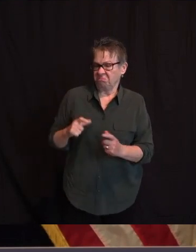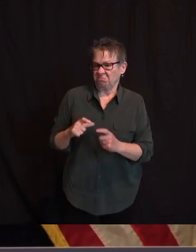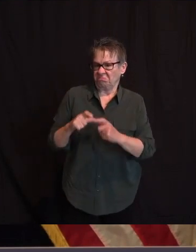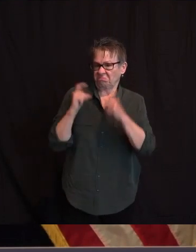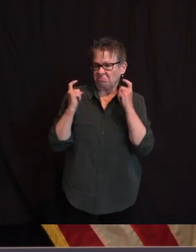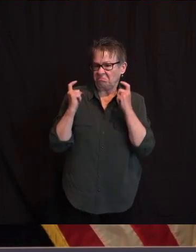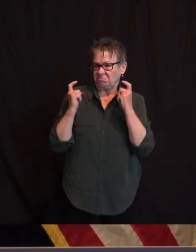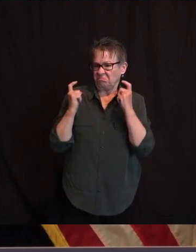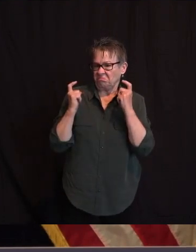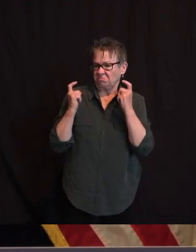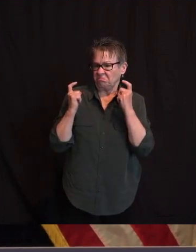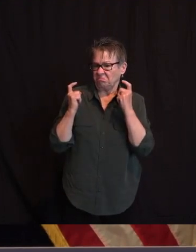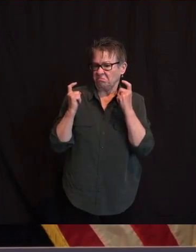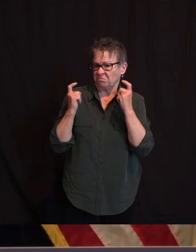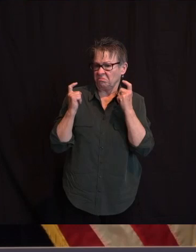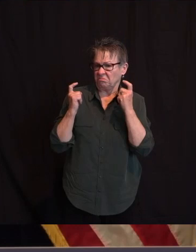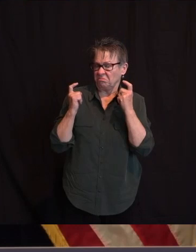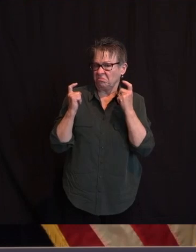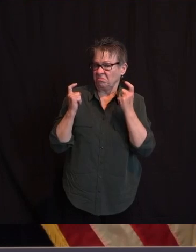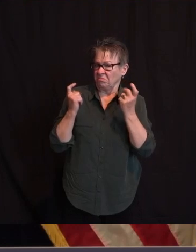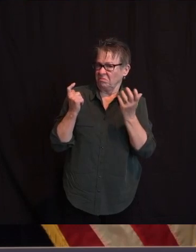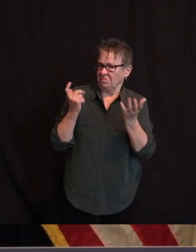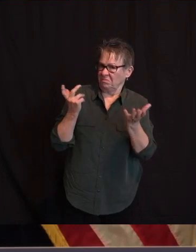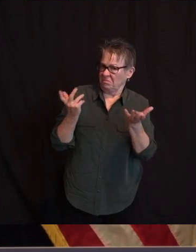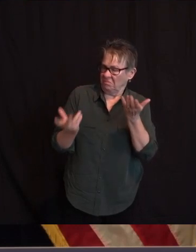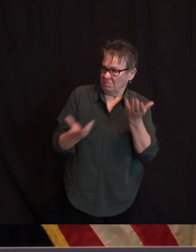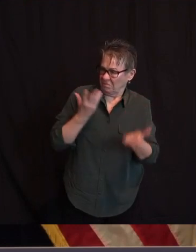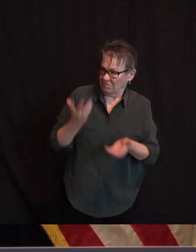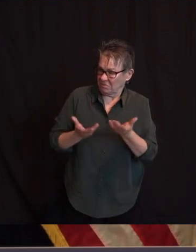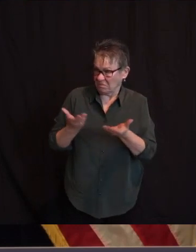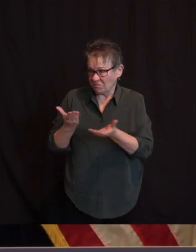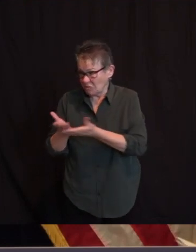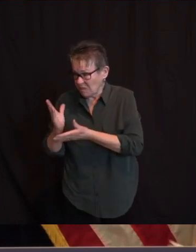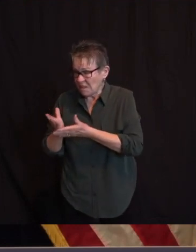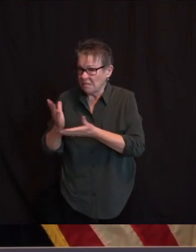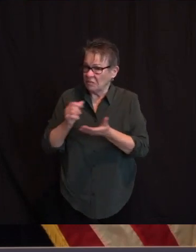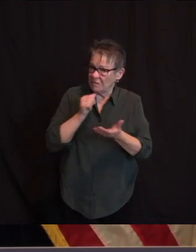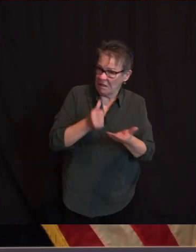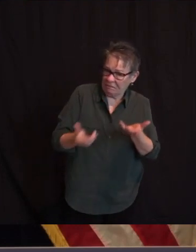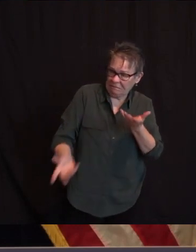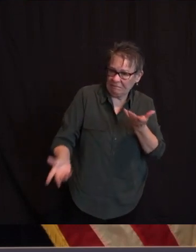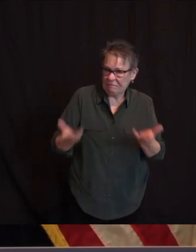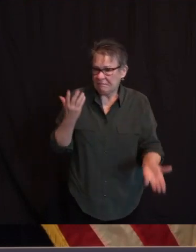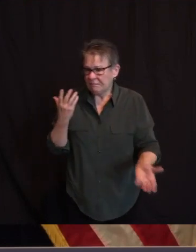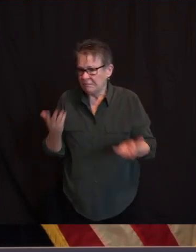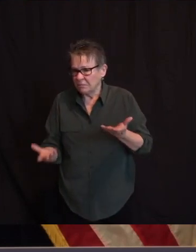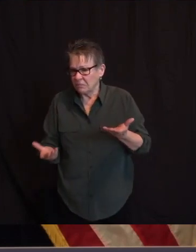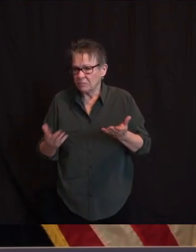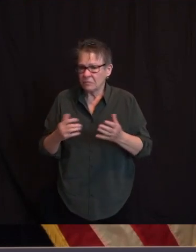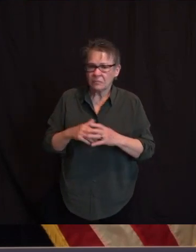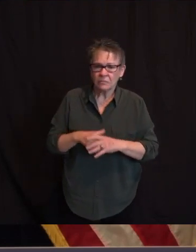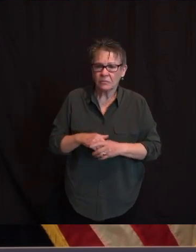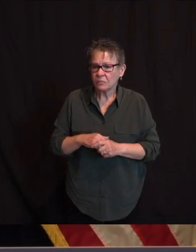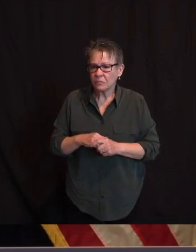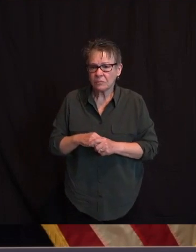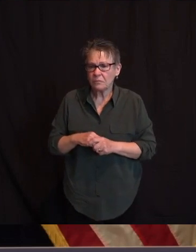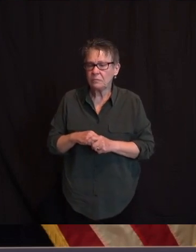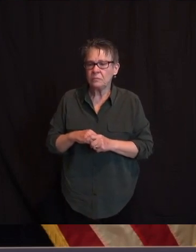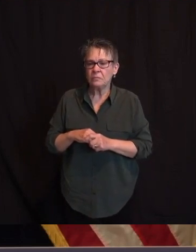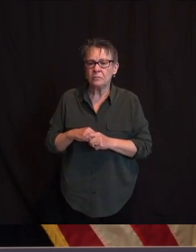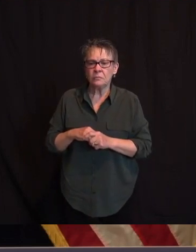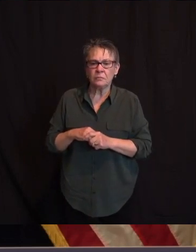customers who might not be able to wear a mask for medical reasons can have access to essential goods. But again, if it's not medical, if you're